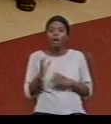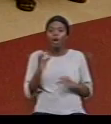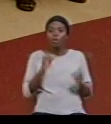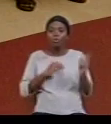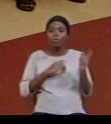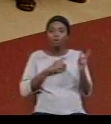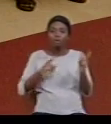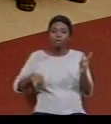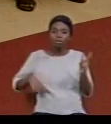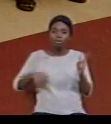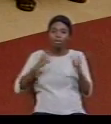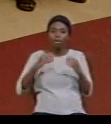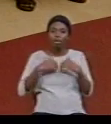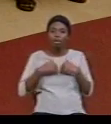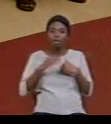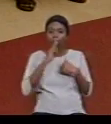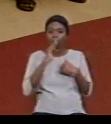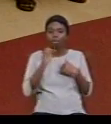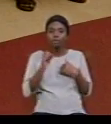life.